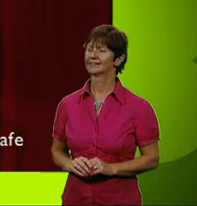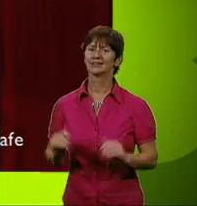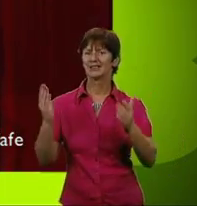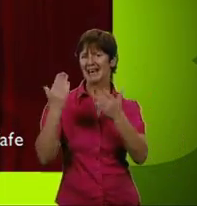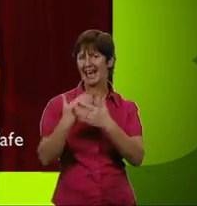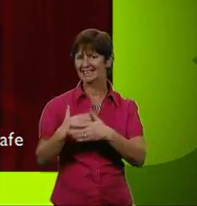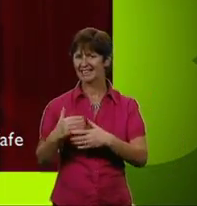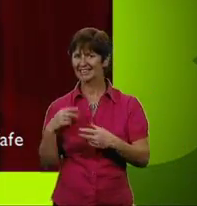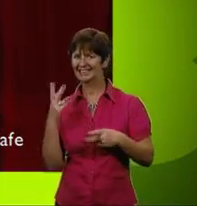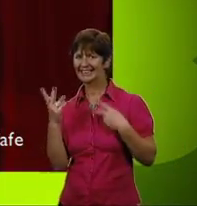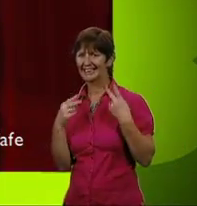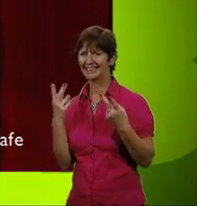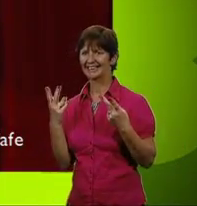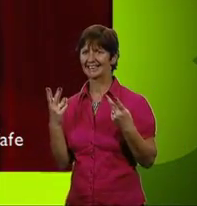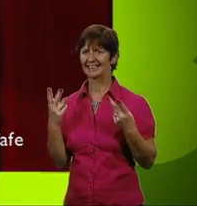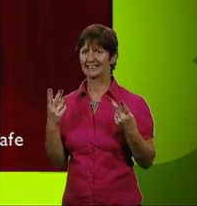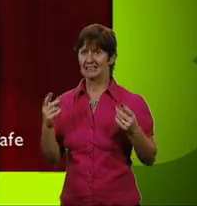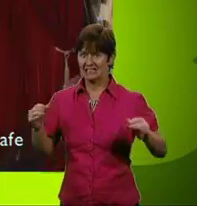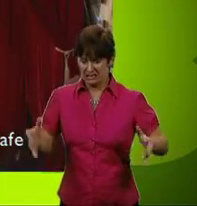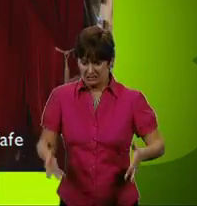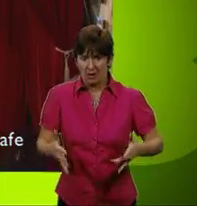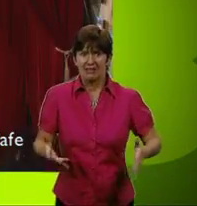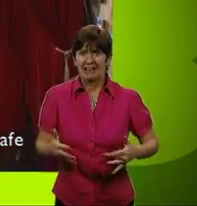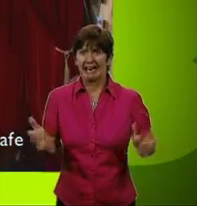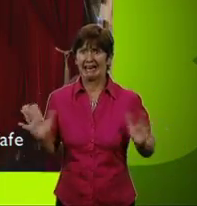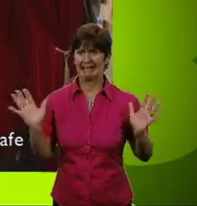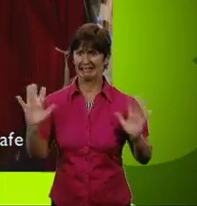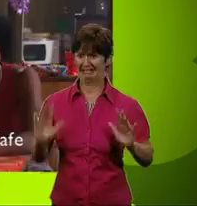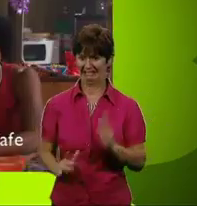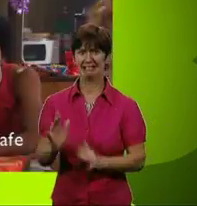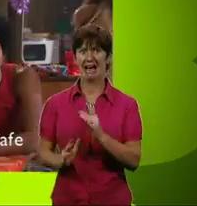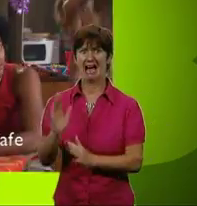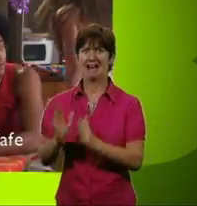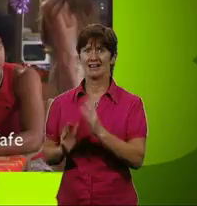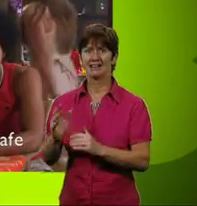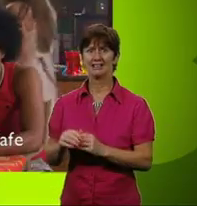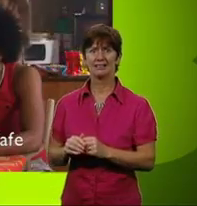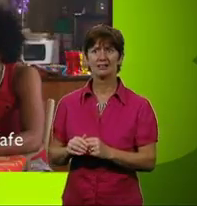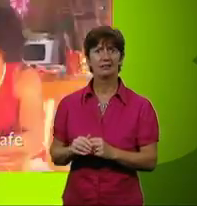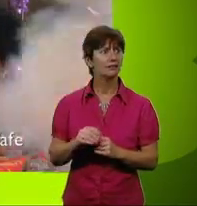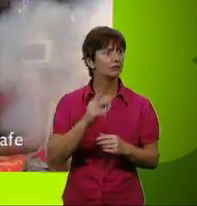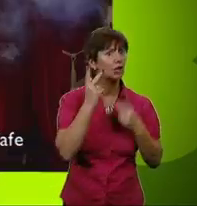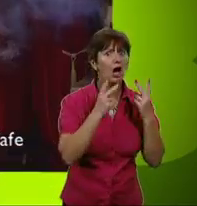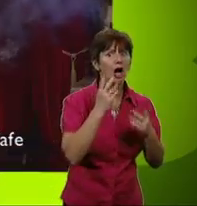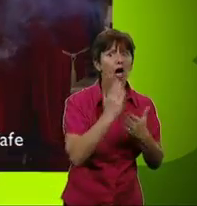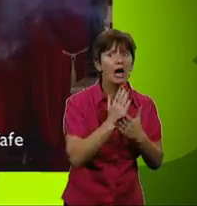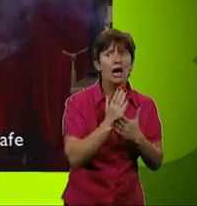Tonight, I'm gonna sing. Smoke! Fire! Was that in the charts?